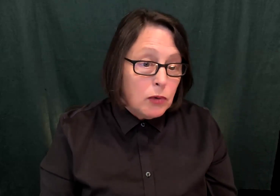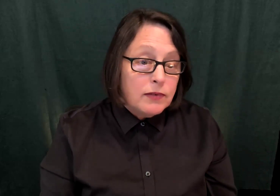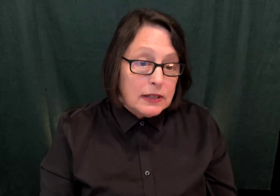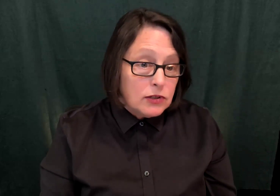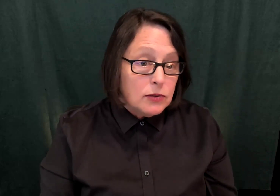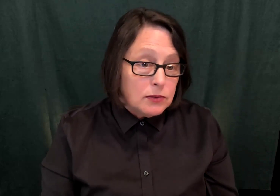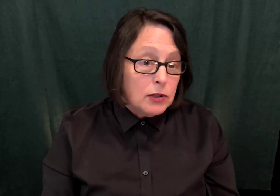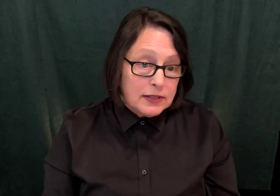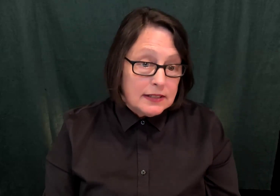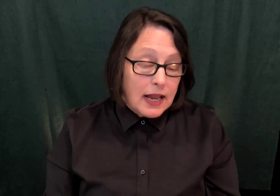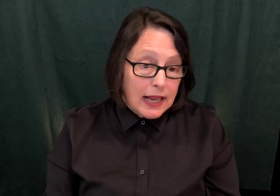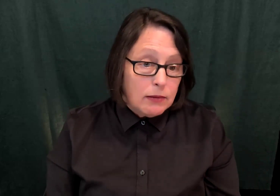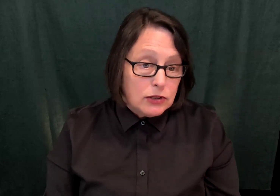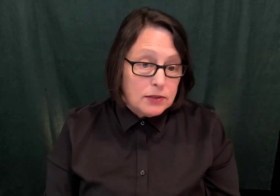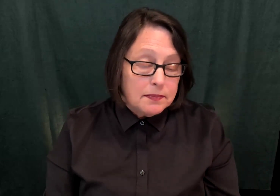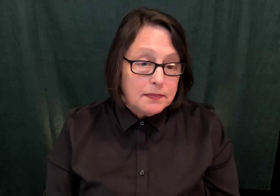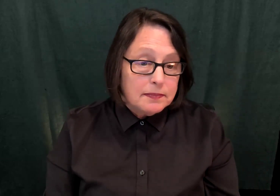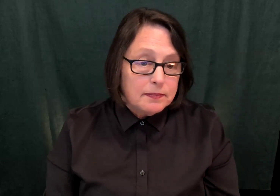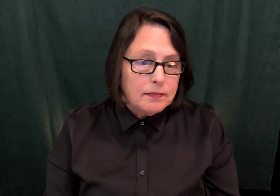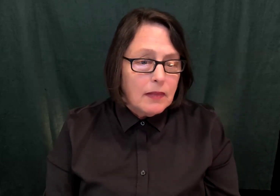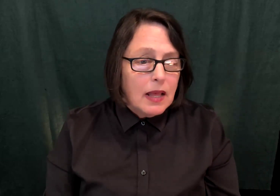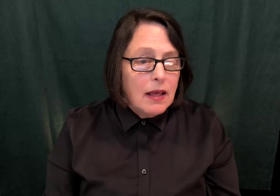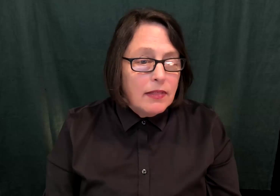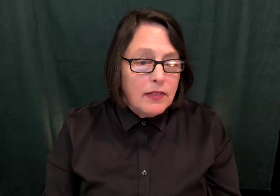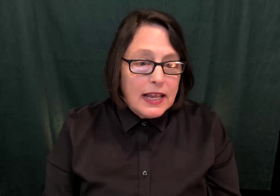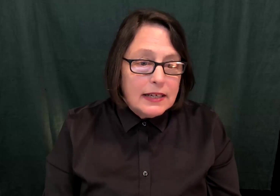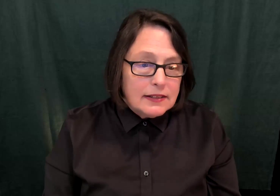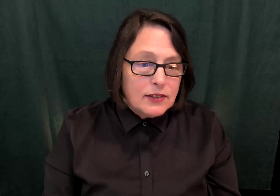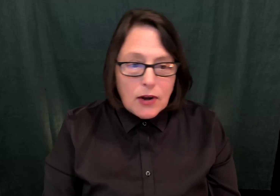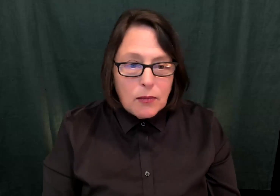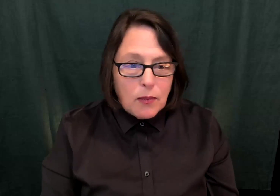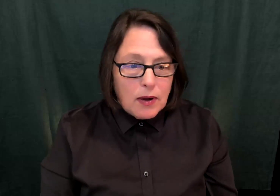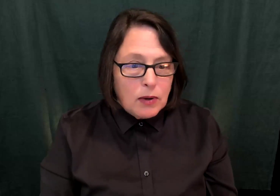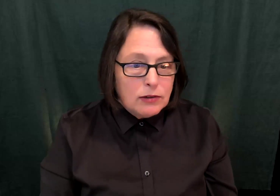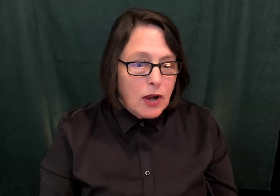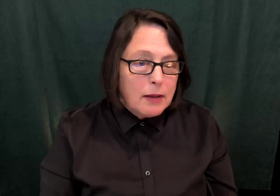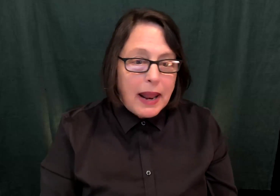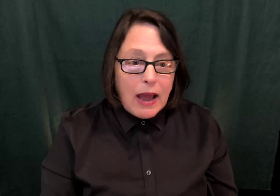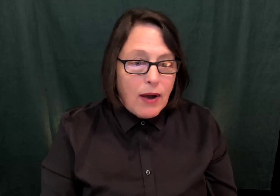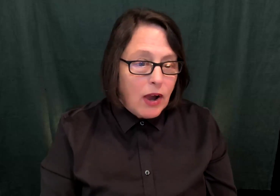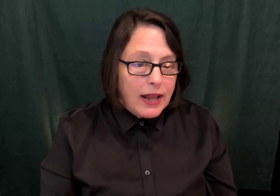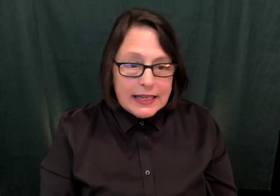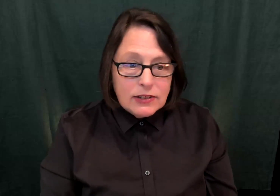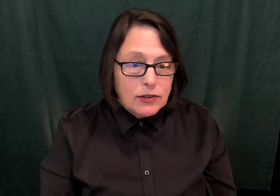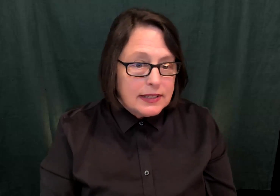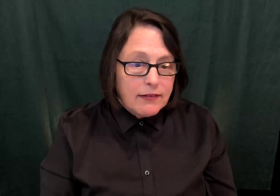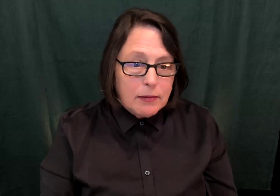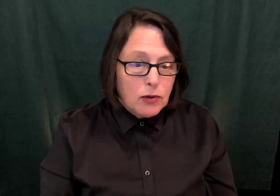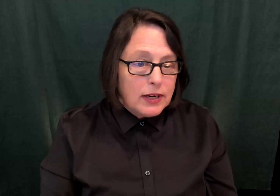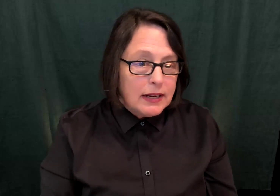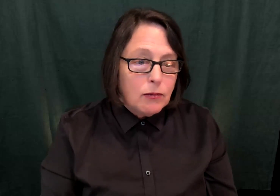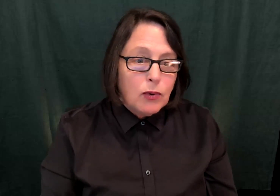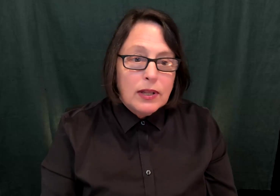hand, moved into using sign language. The thing is, when you talk about how I got into the